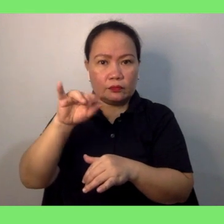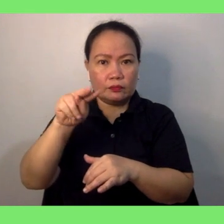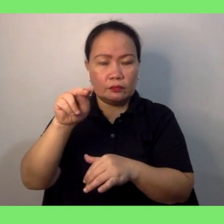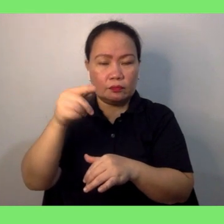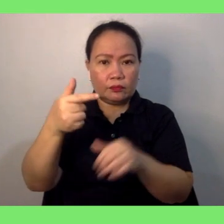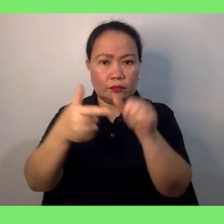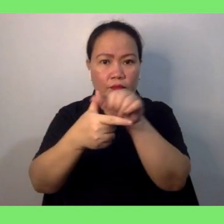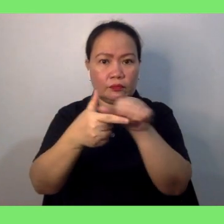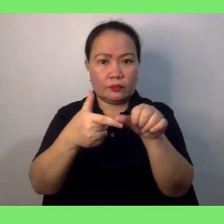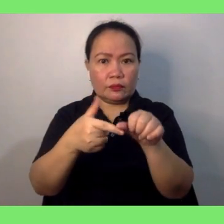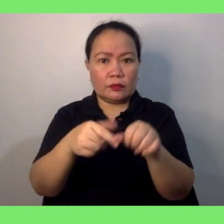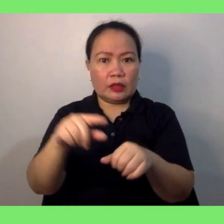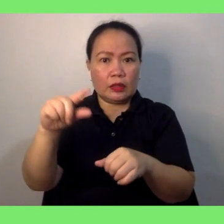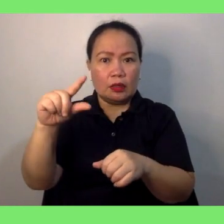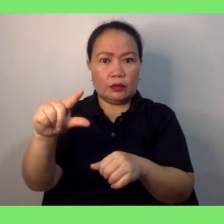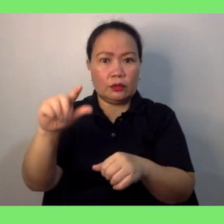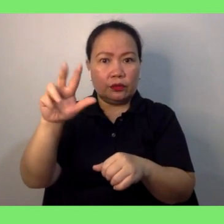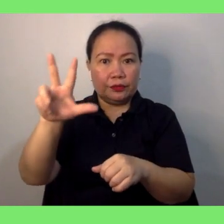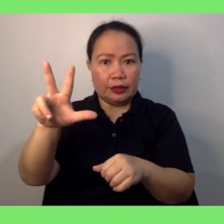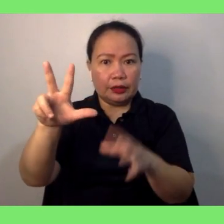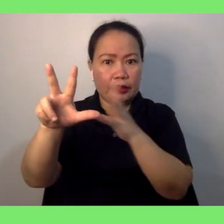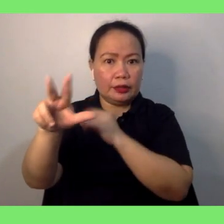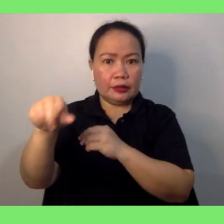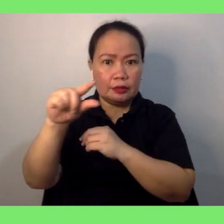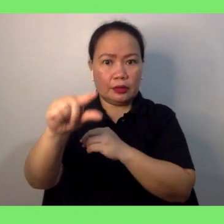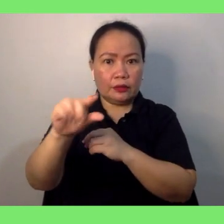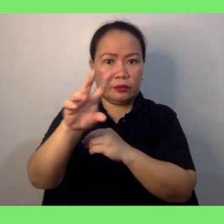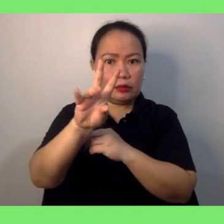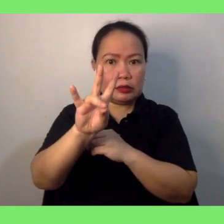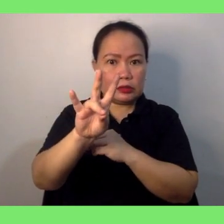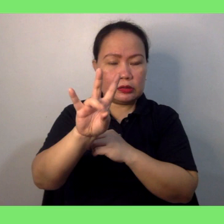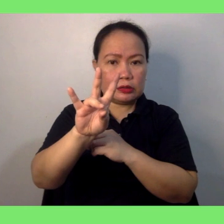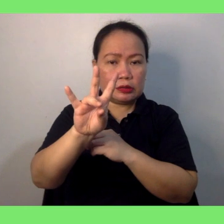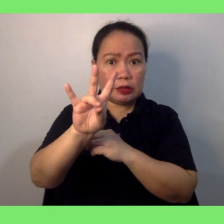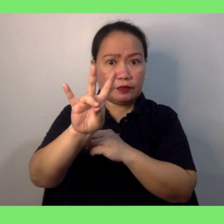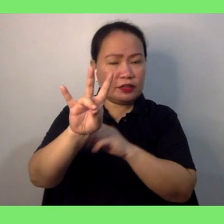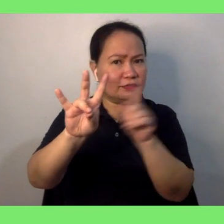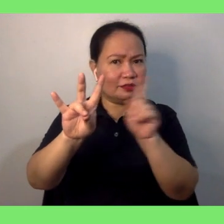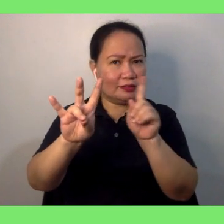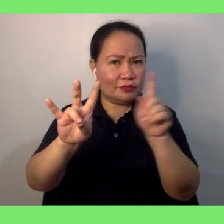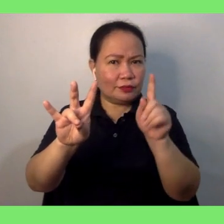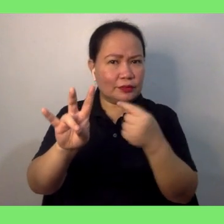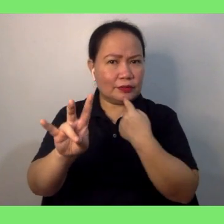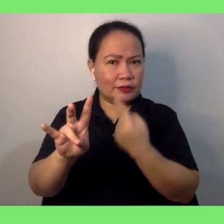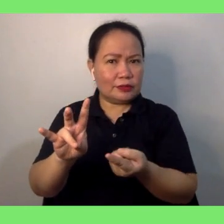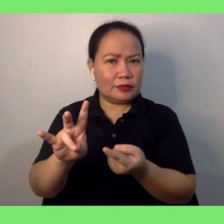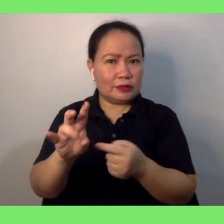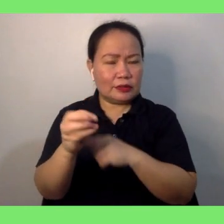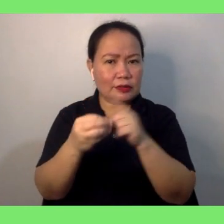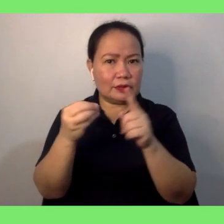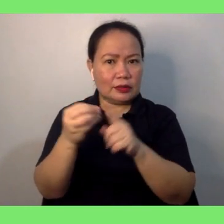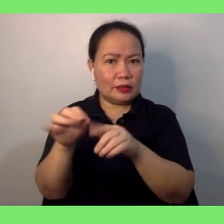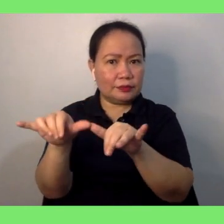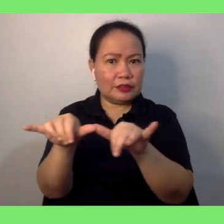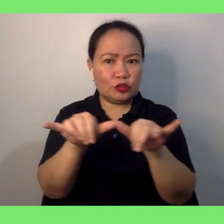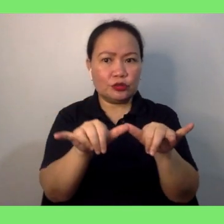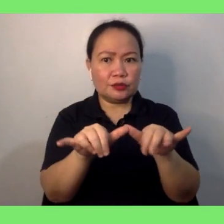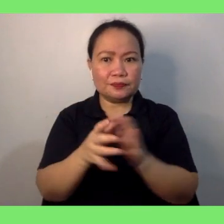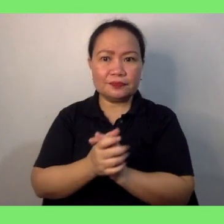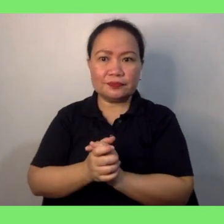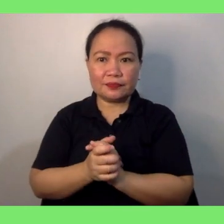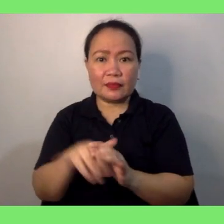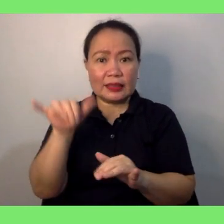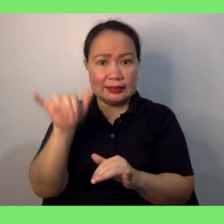to, si angle 3 and angle 7. Tingnan nyo po yung measure. Anong masasabi nyo po sa measure nila ng corresponding